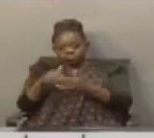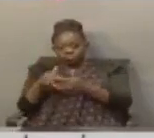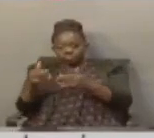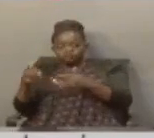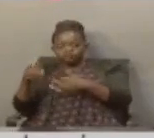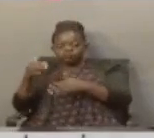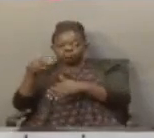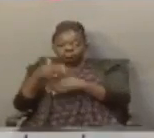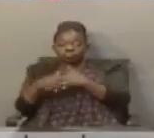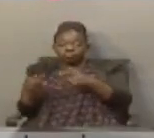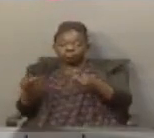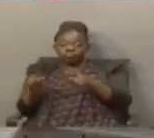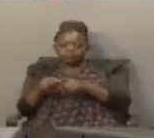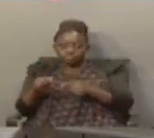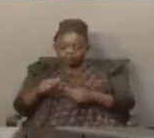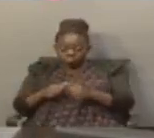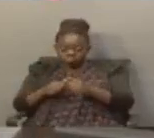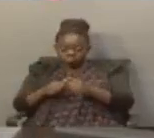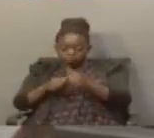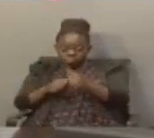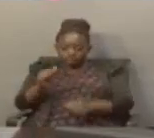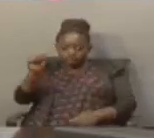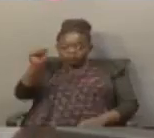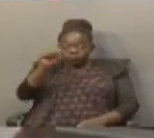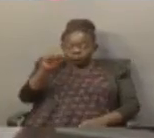still observing COVID